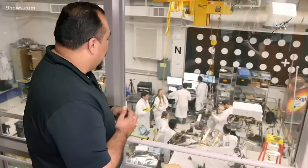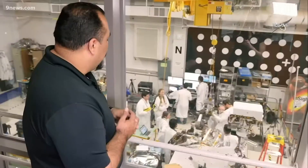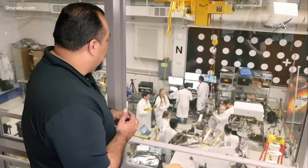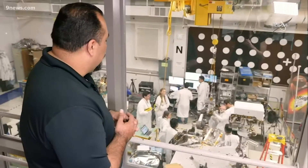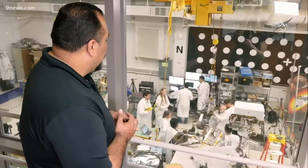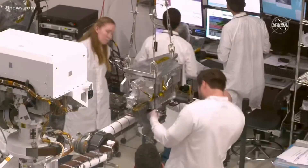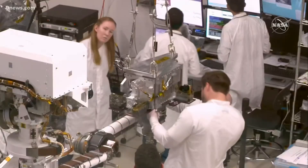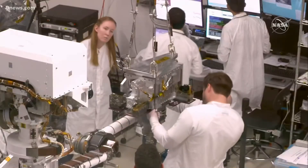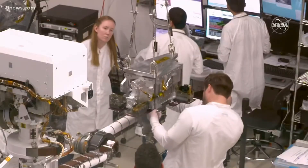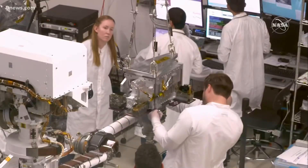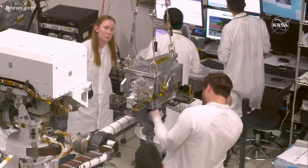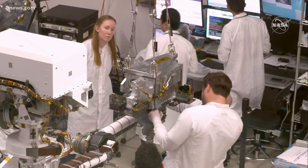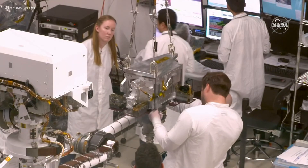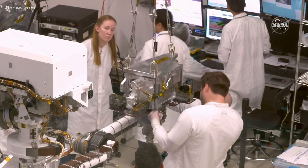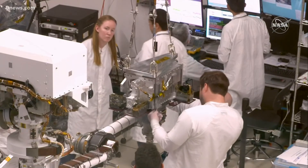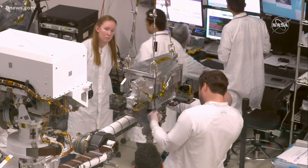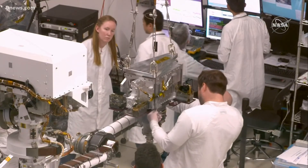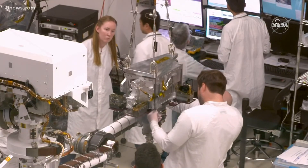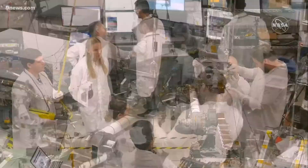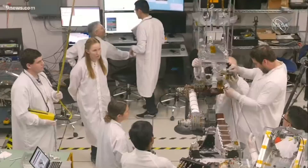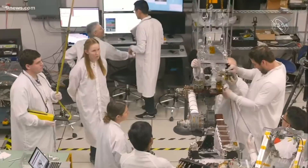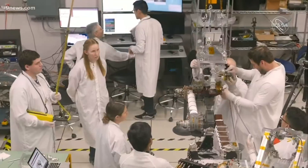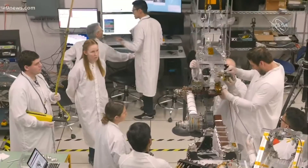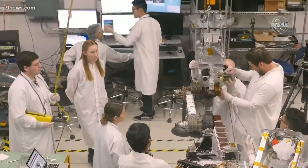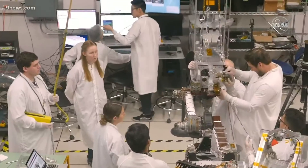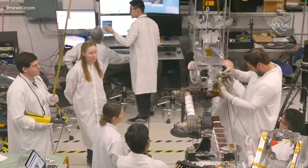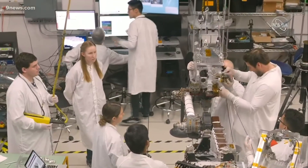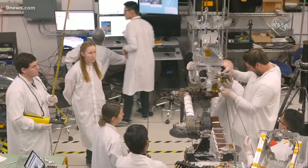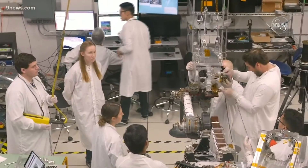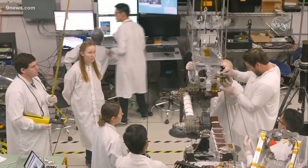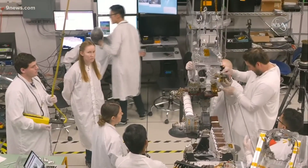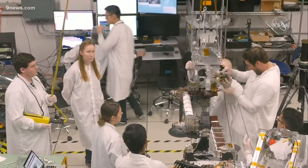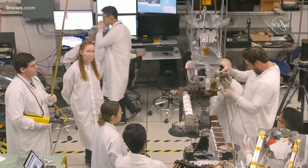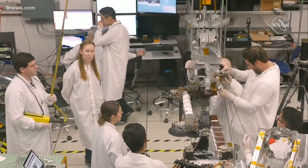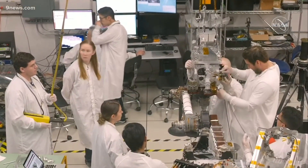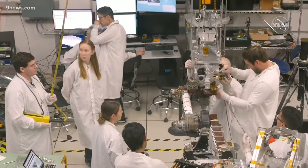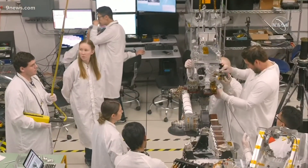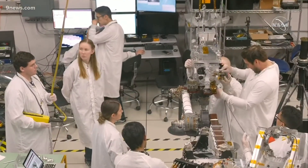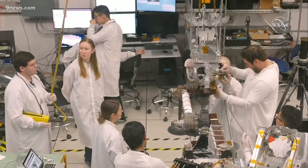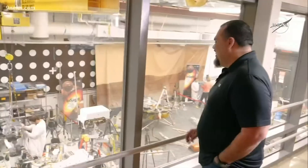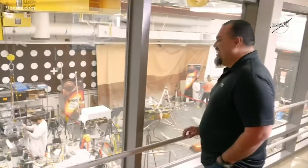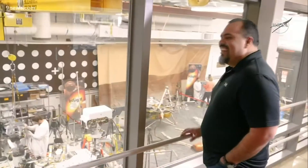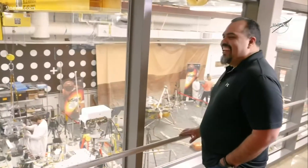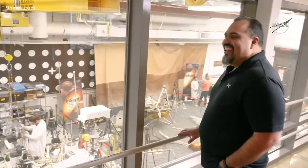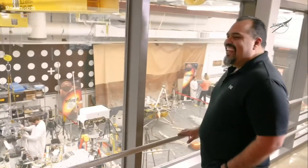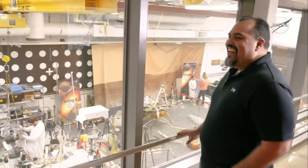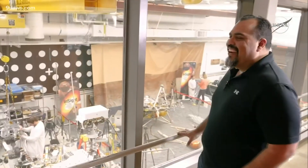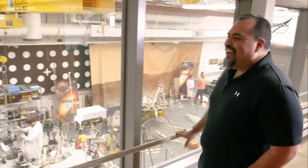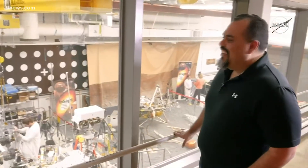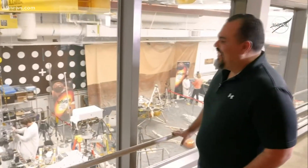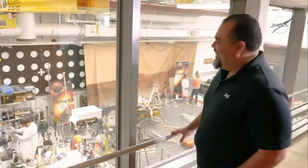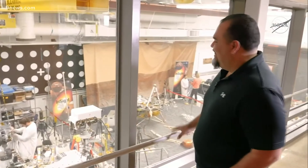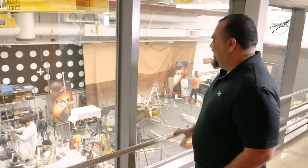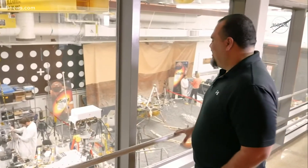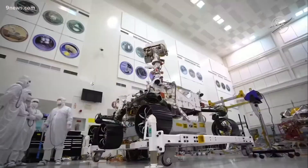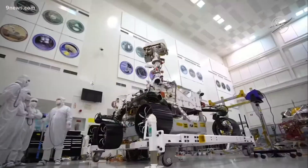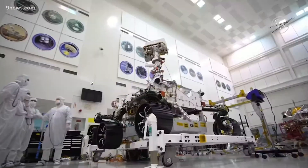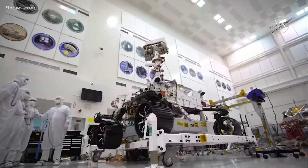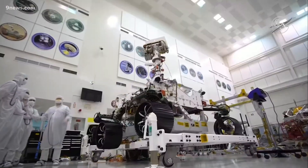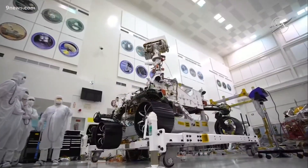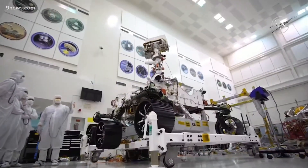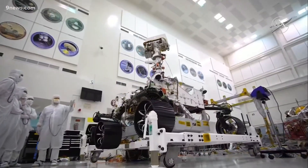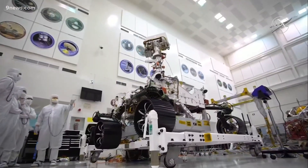bunch of engineers and technicians working on installing a model of our drill. Working in aerospace, that was always a passion of mine. What really